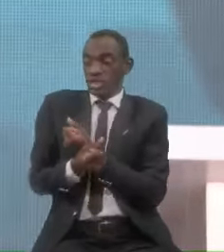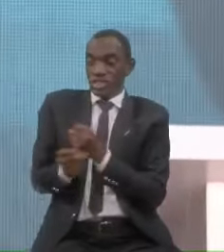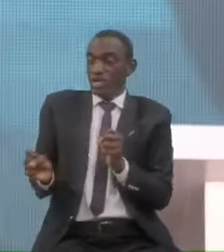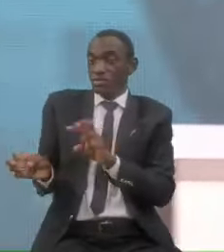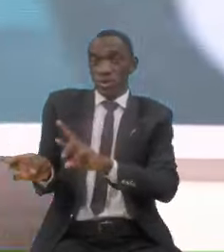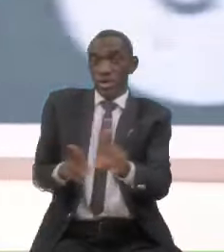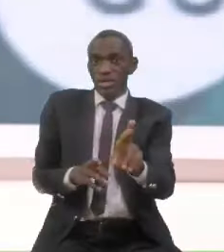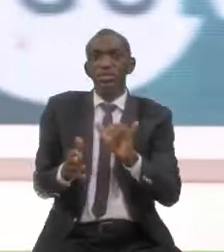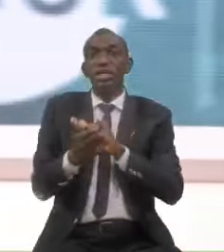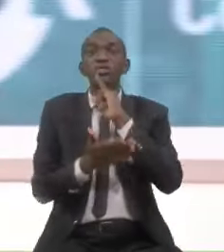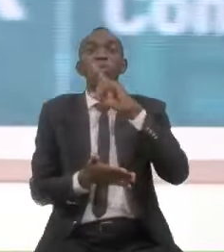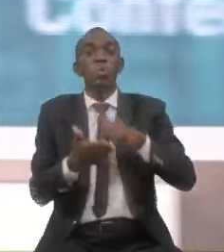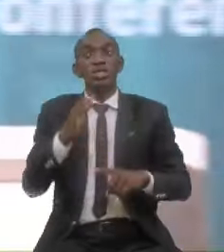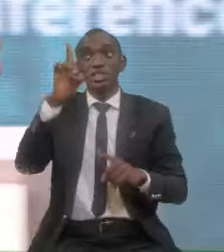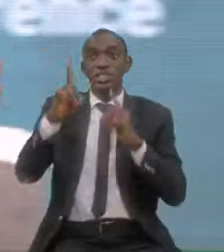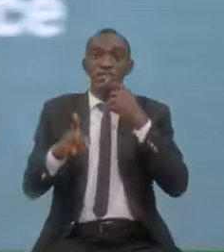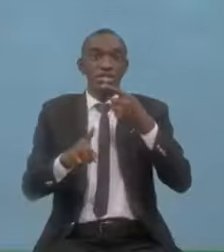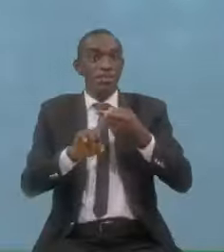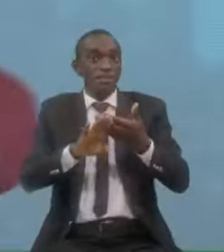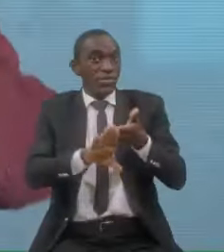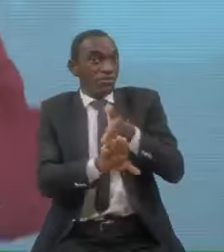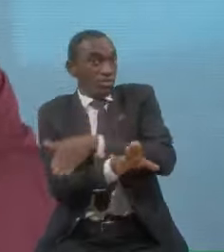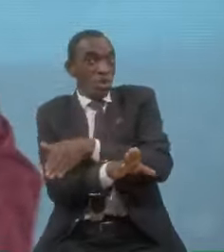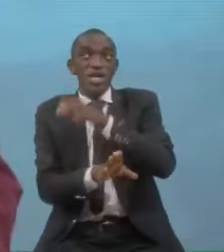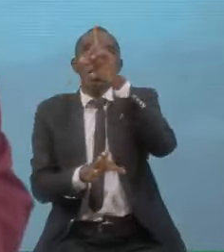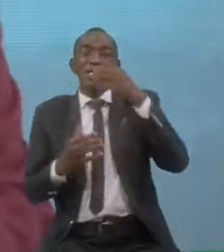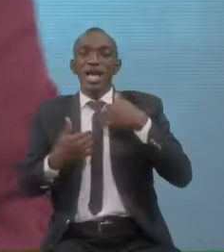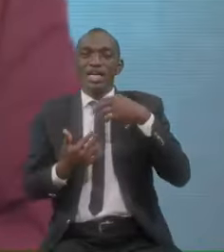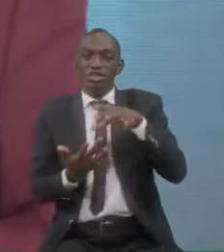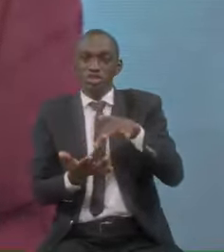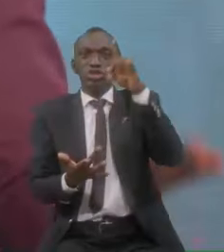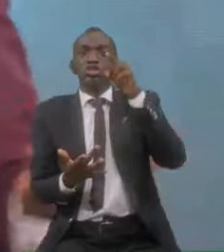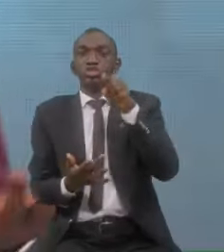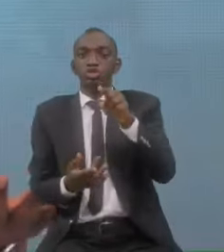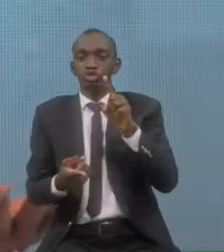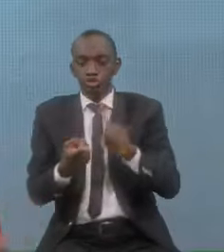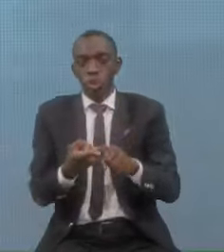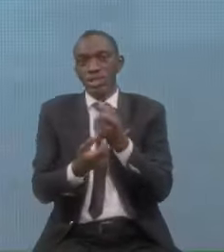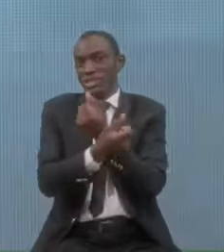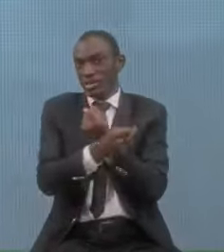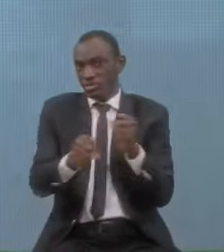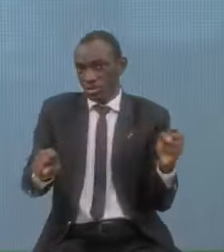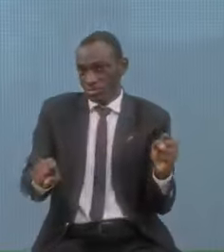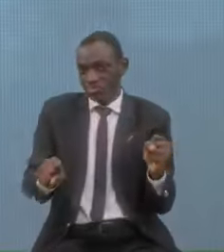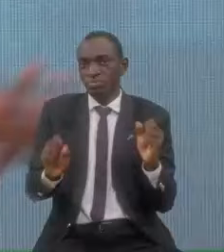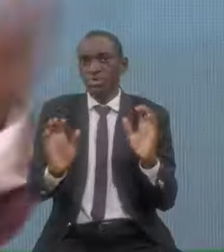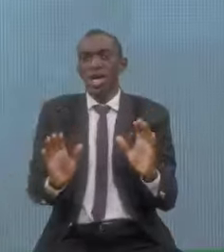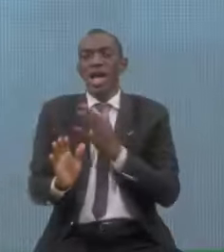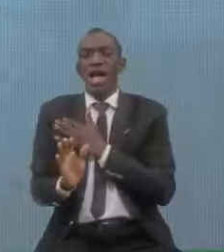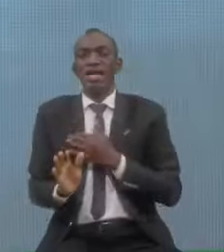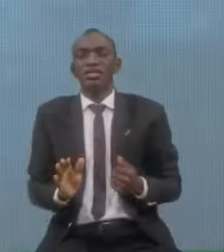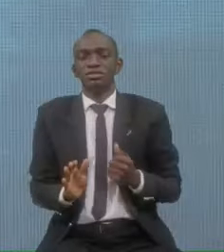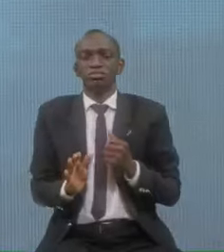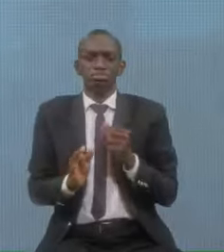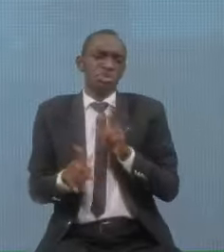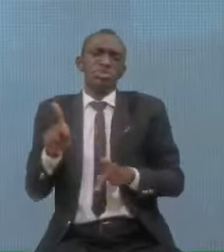beginning, he has chosen you to salvation. And you thought, I'm saved, and that